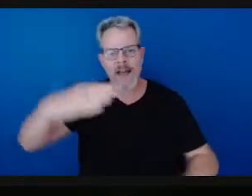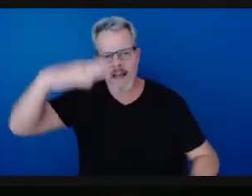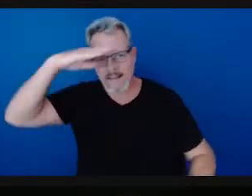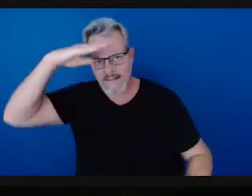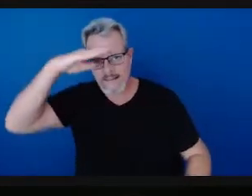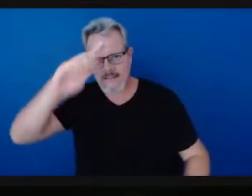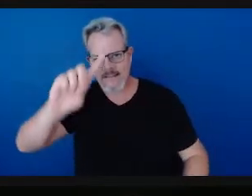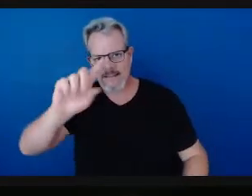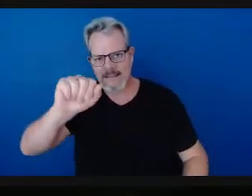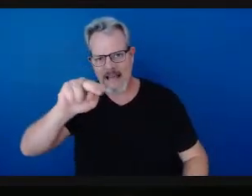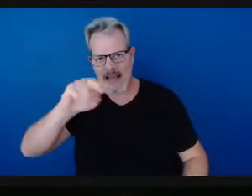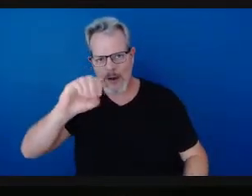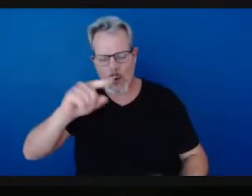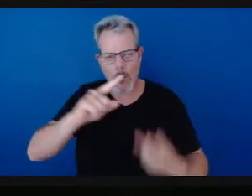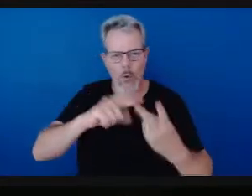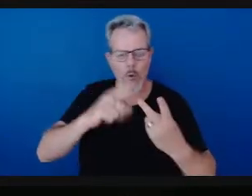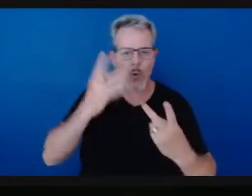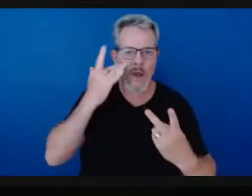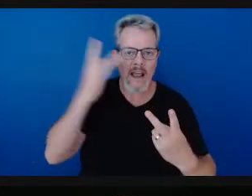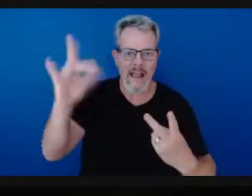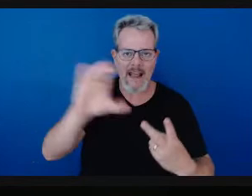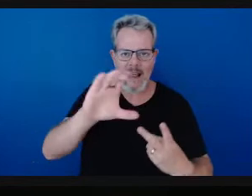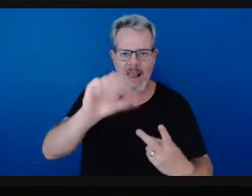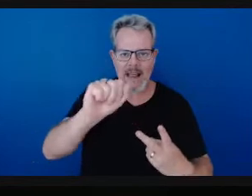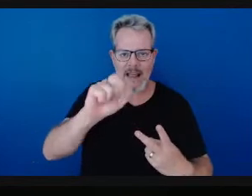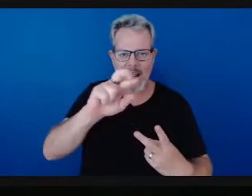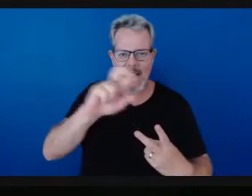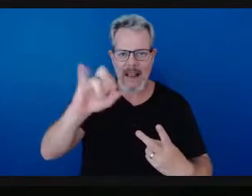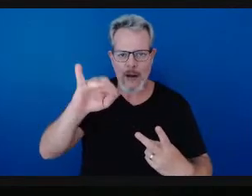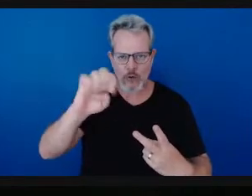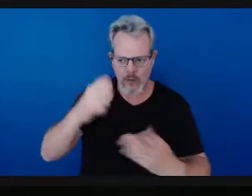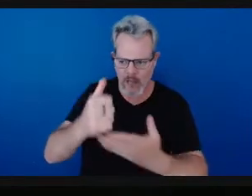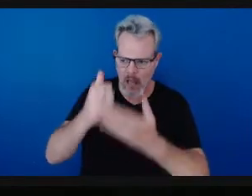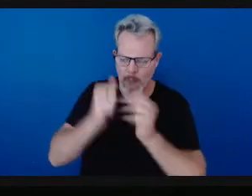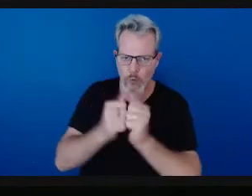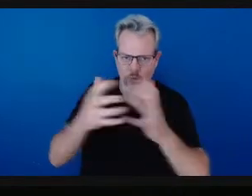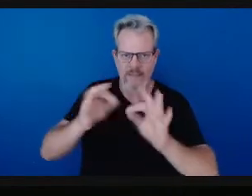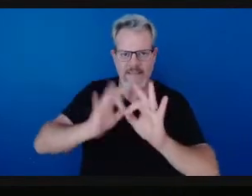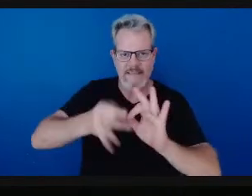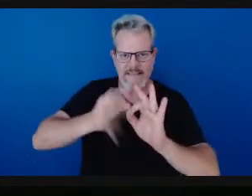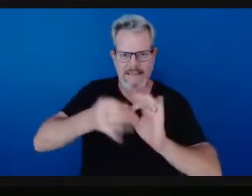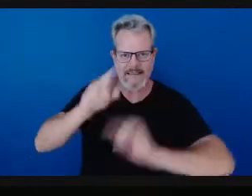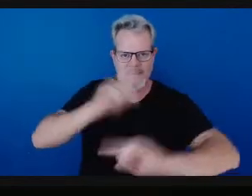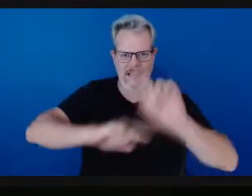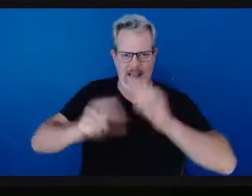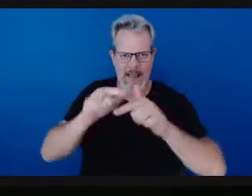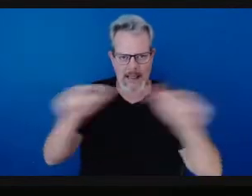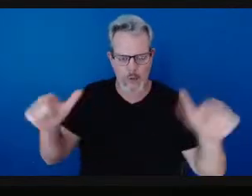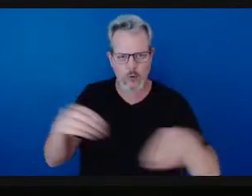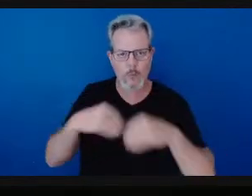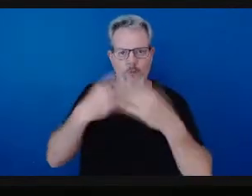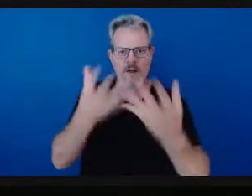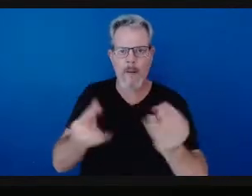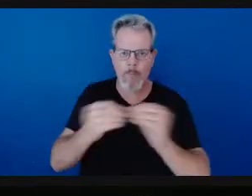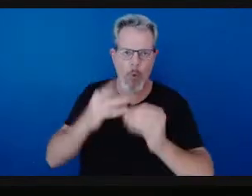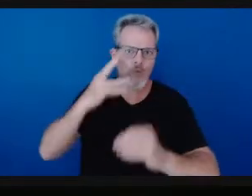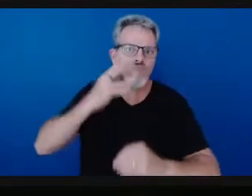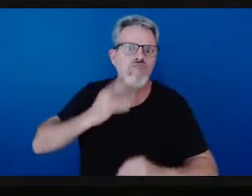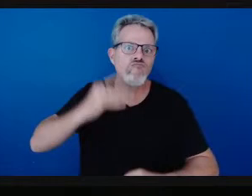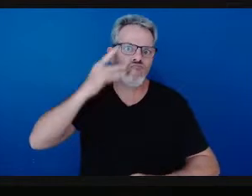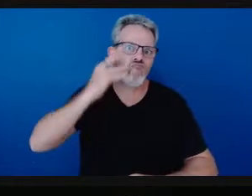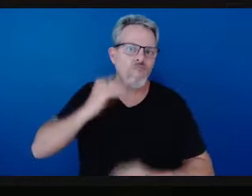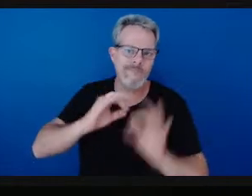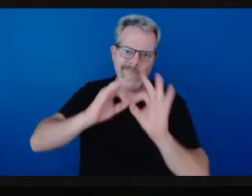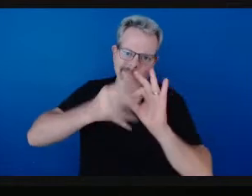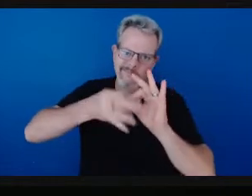for coming by and helping with the sign language interpretation, being able to provide a more experienced interpretation of like